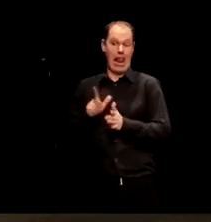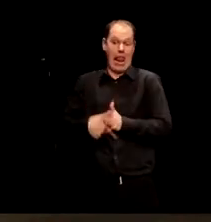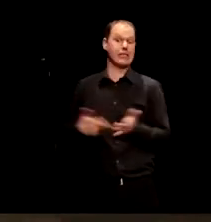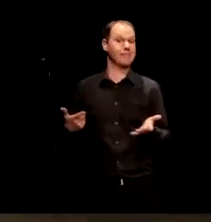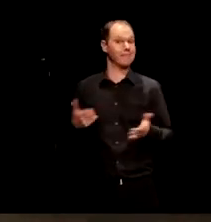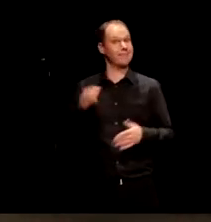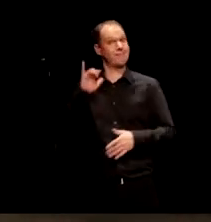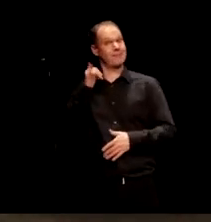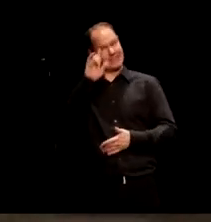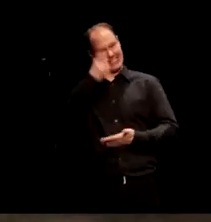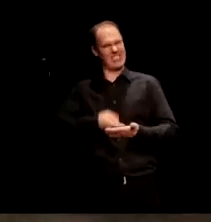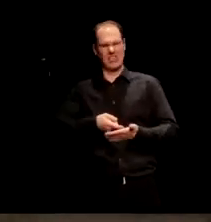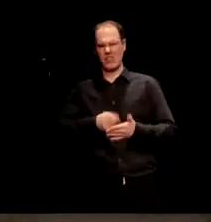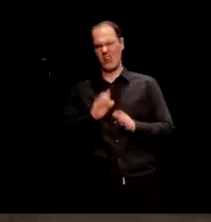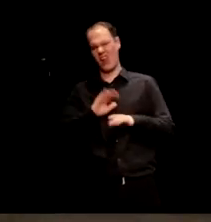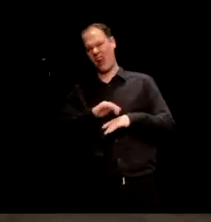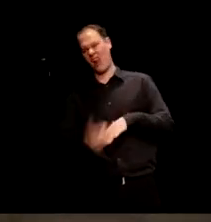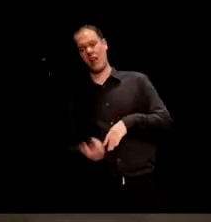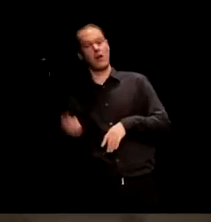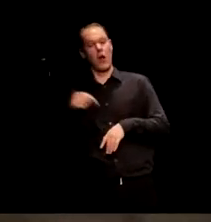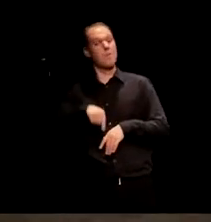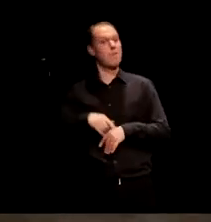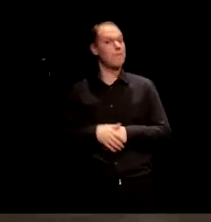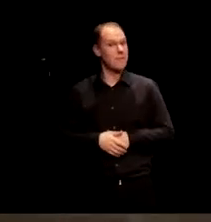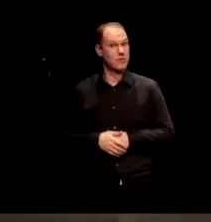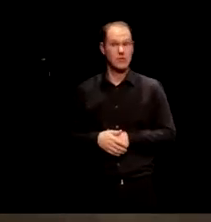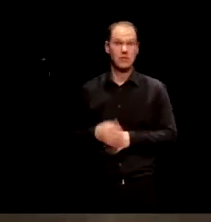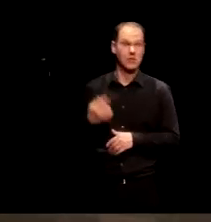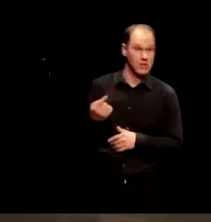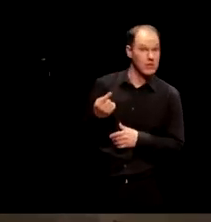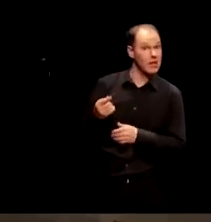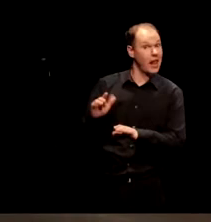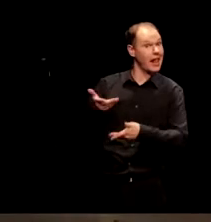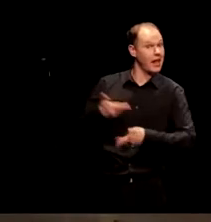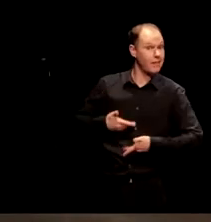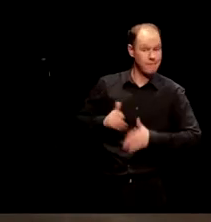come. He is really bringing me a book.